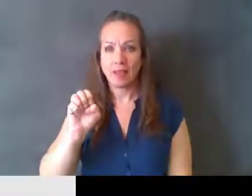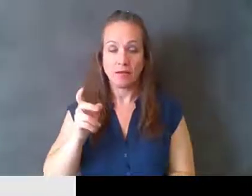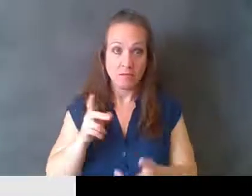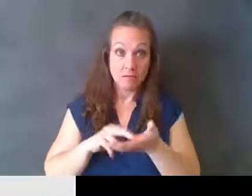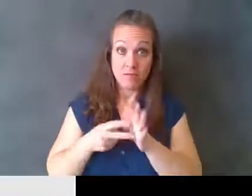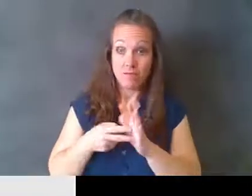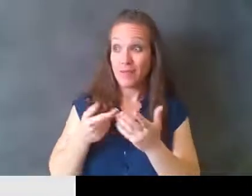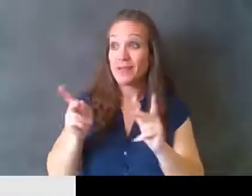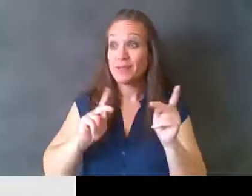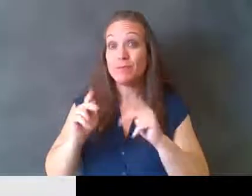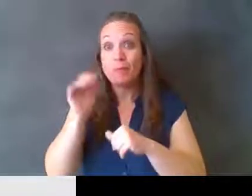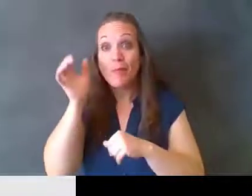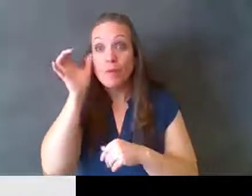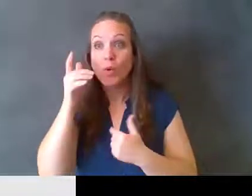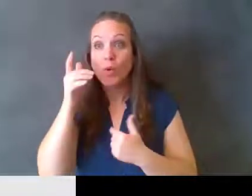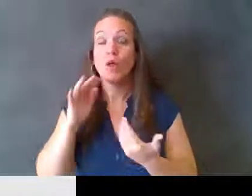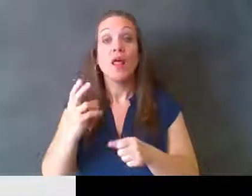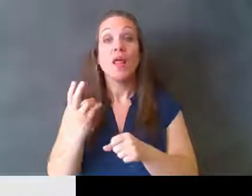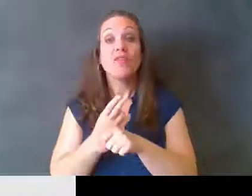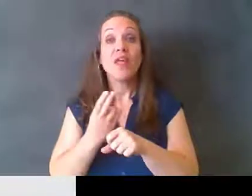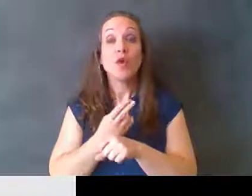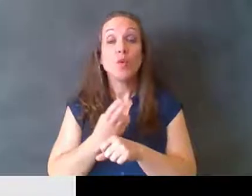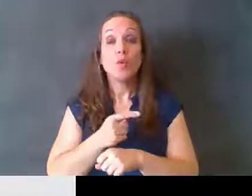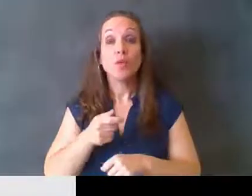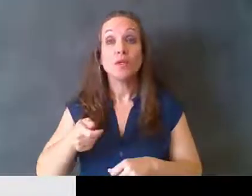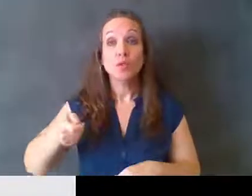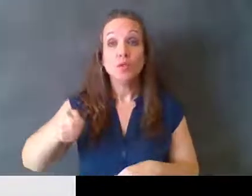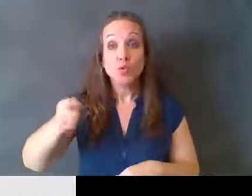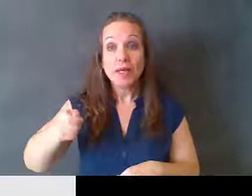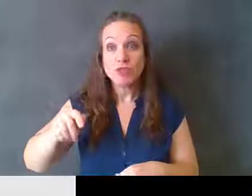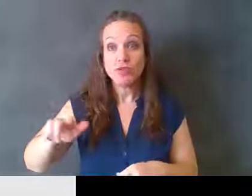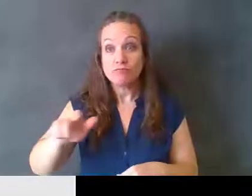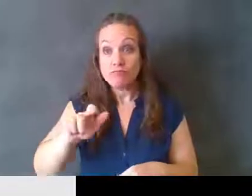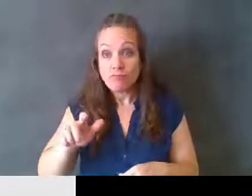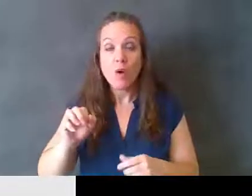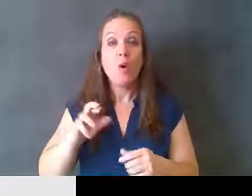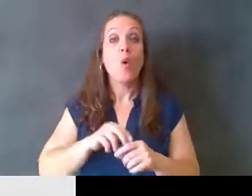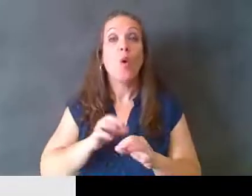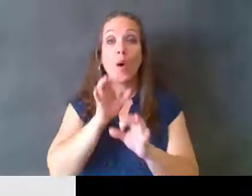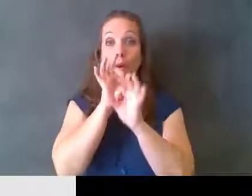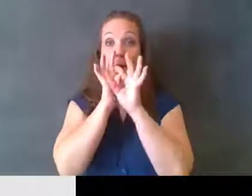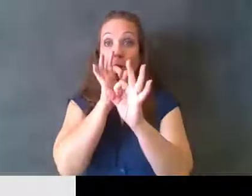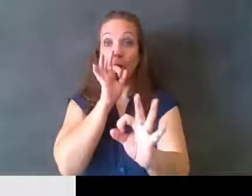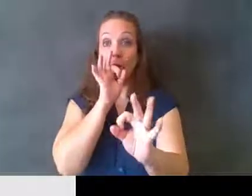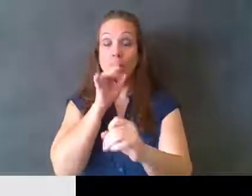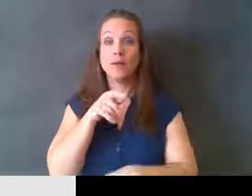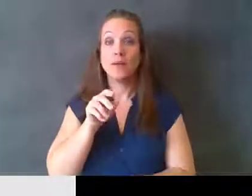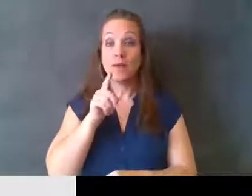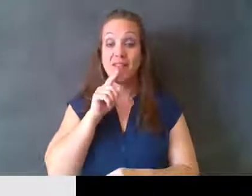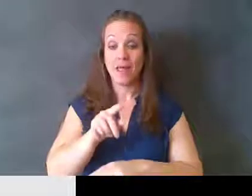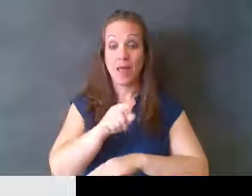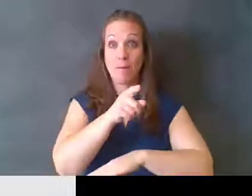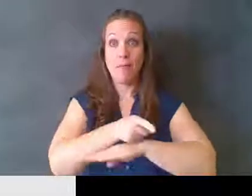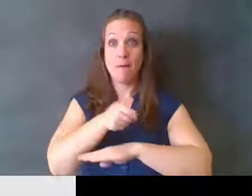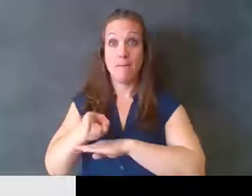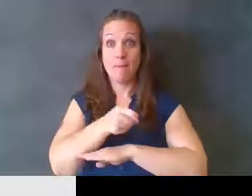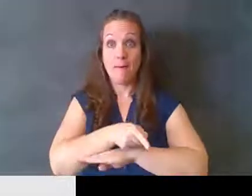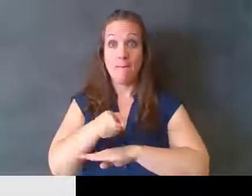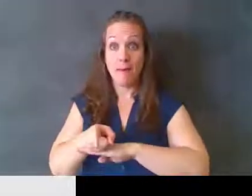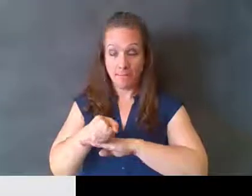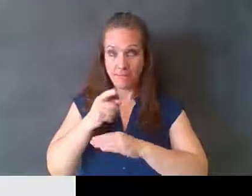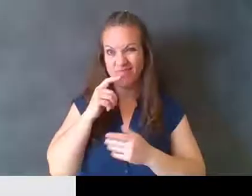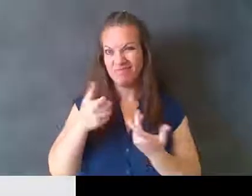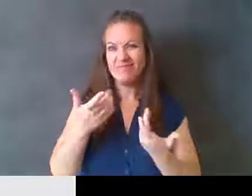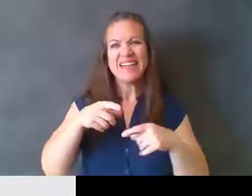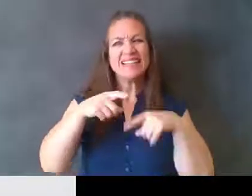using a switch or a mouse stick, people who are accessing the computer rather with other means than just a traditional mouse and